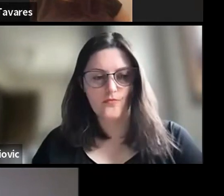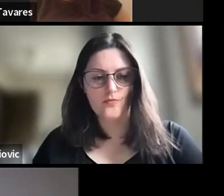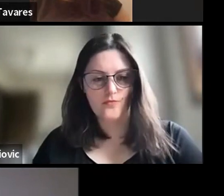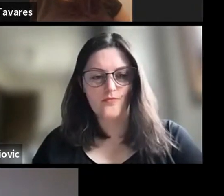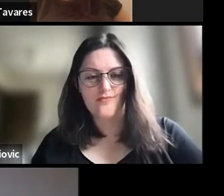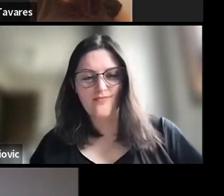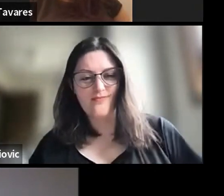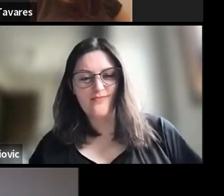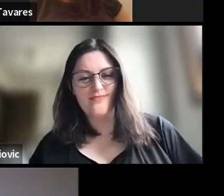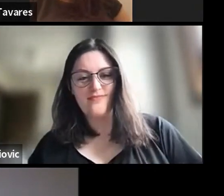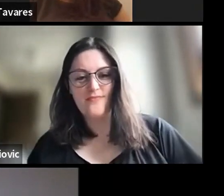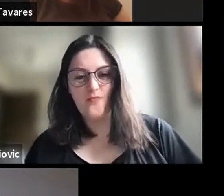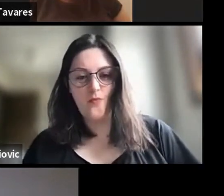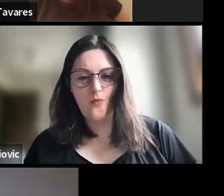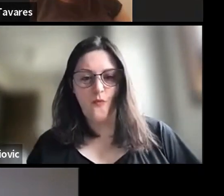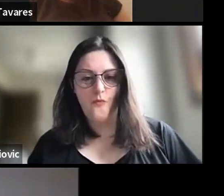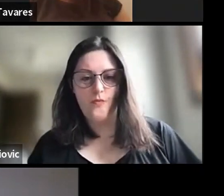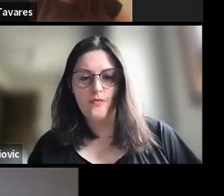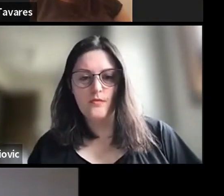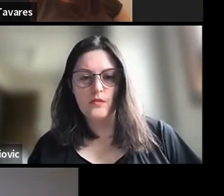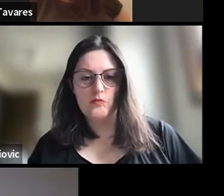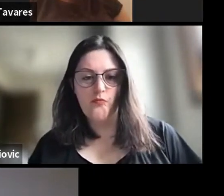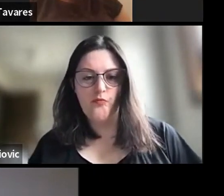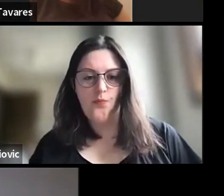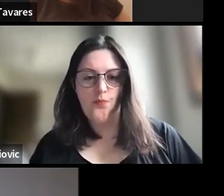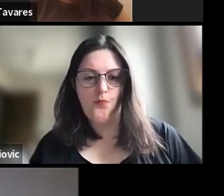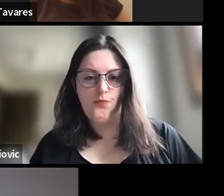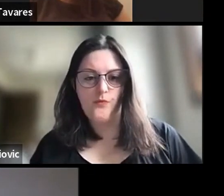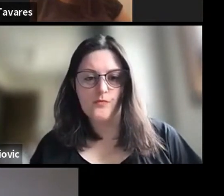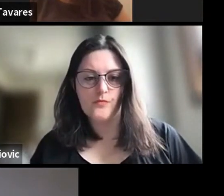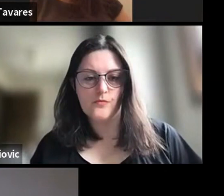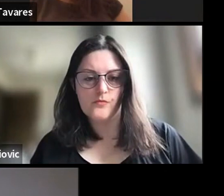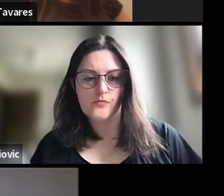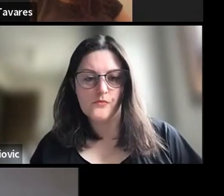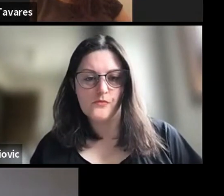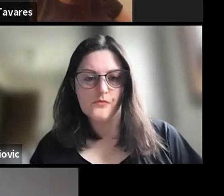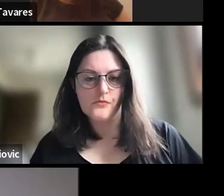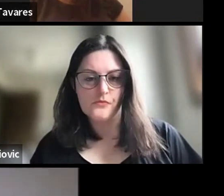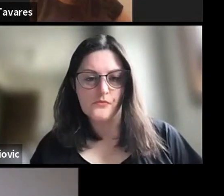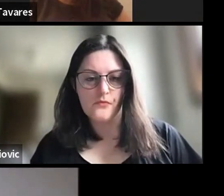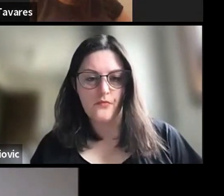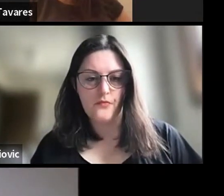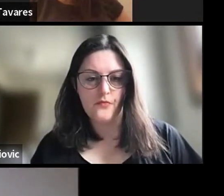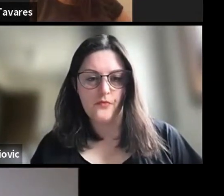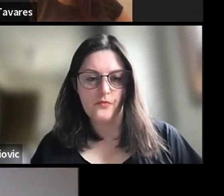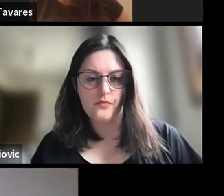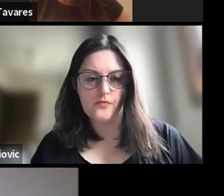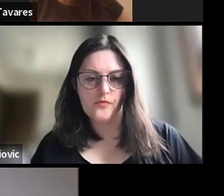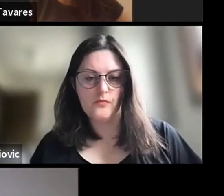That's great. And do you want to share a little bit about your family? Well, I have a son that has